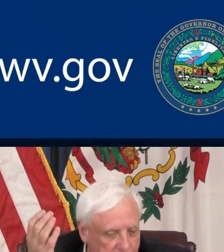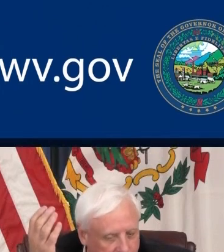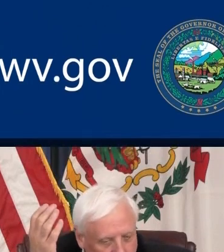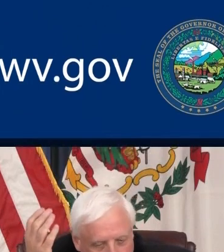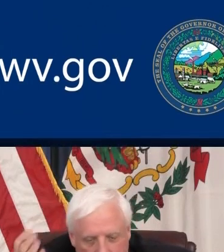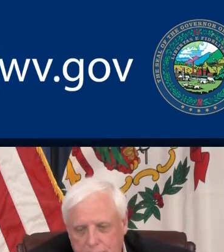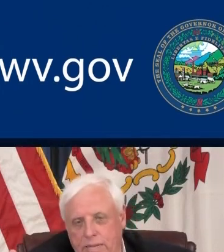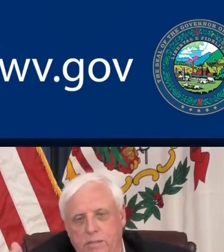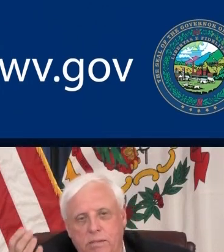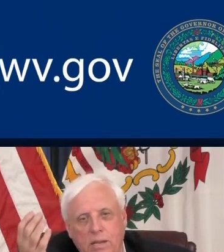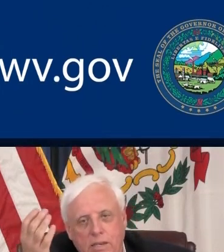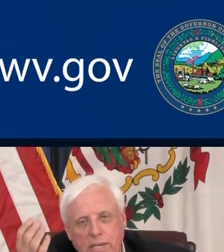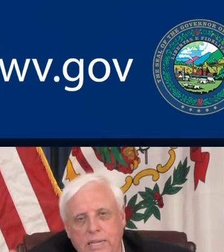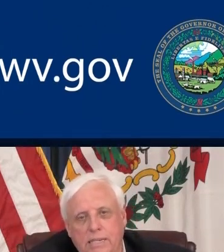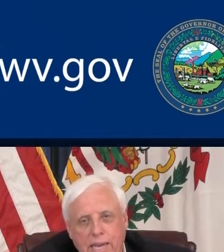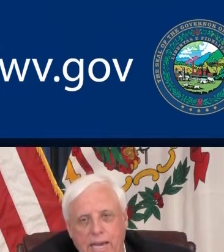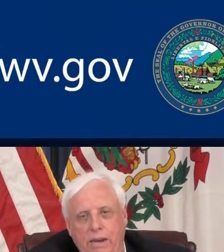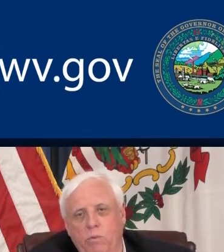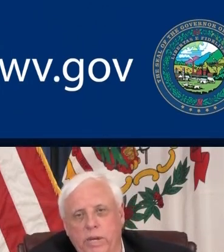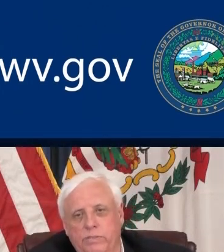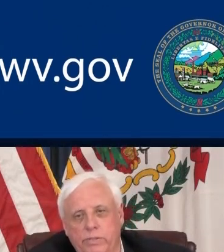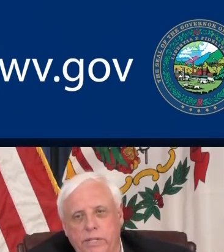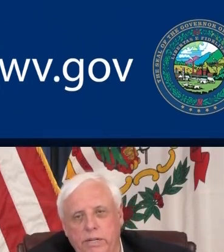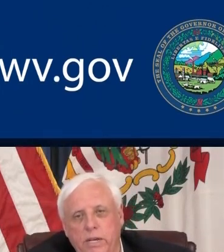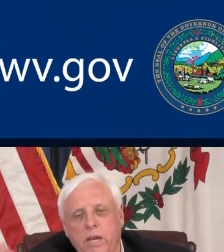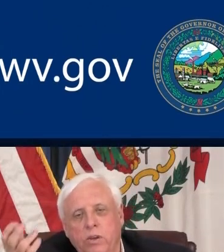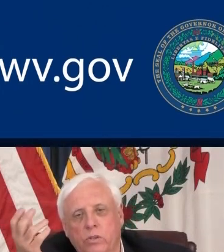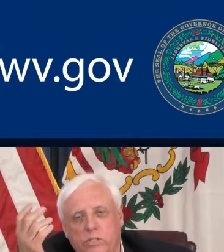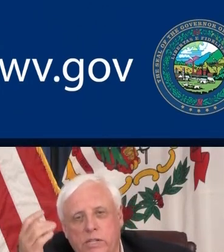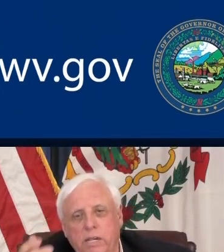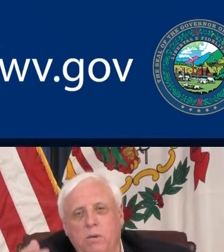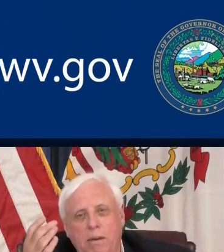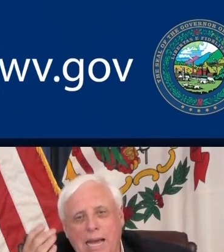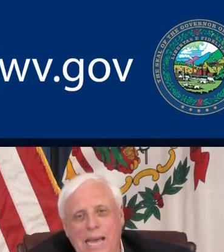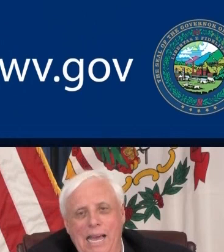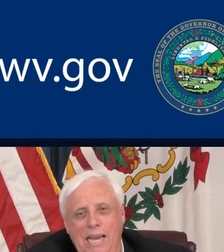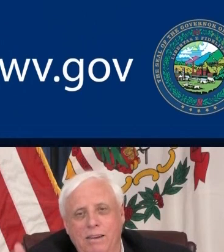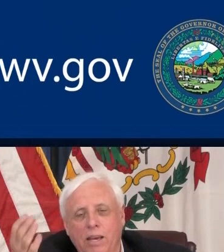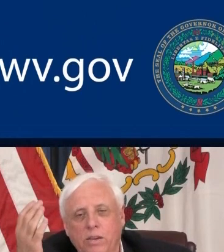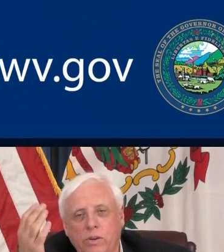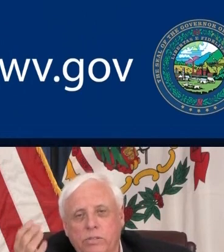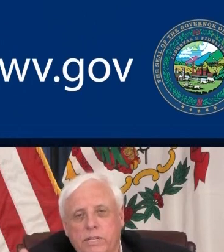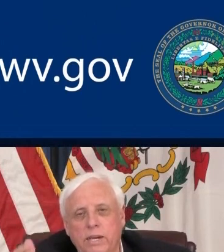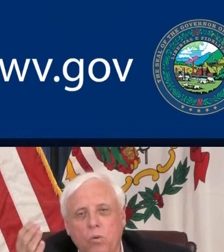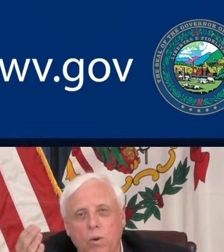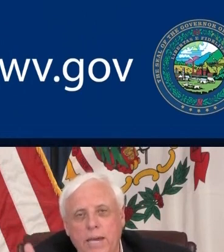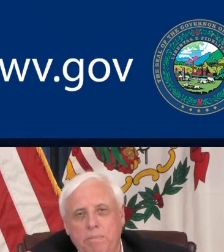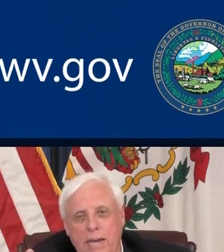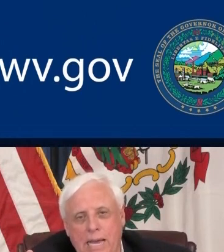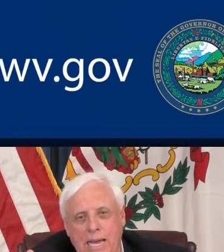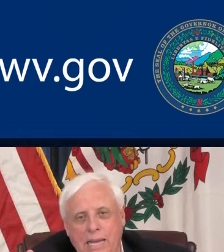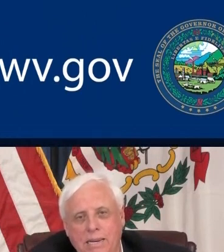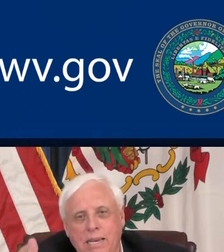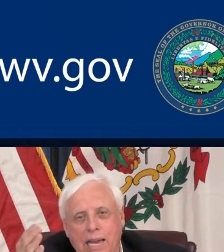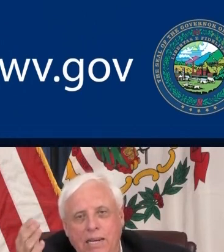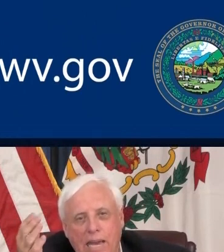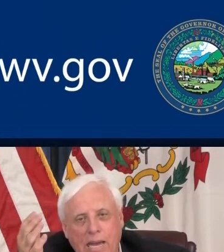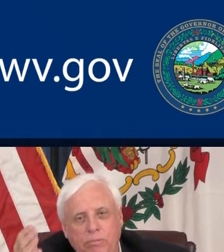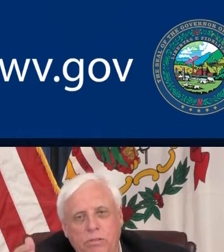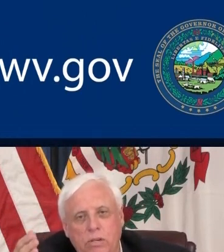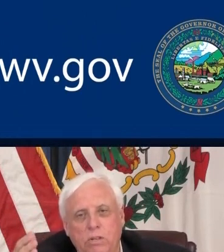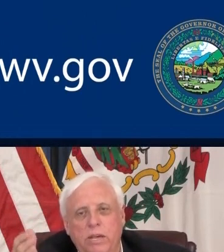Please get counted, West Virginia. You're still behind. You're still way behind.